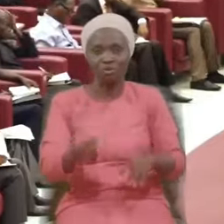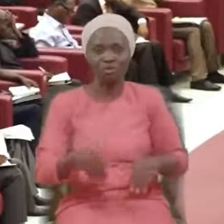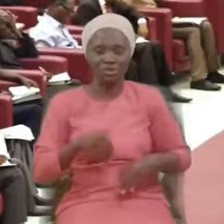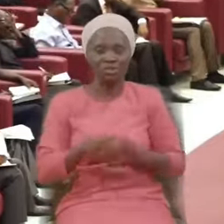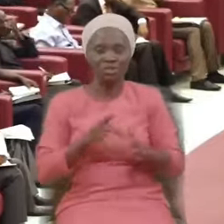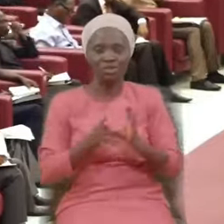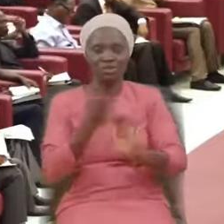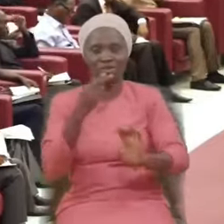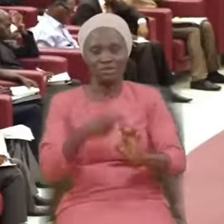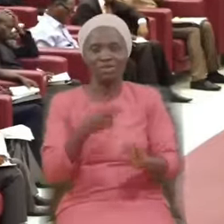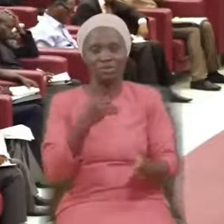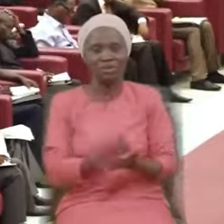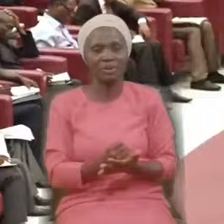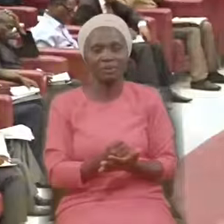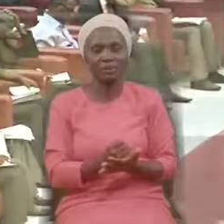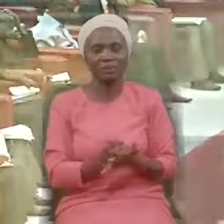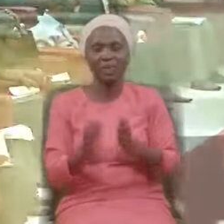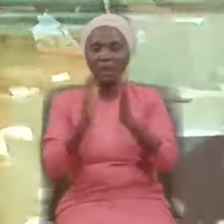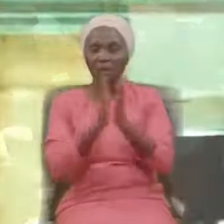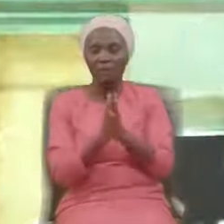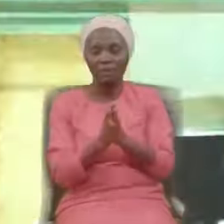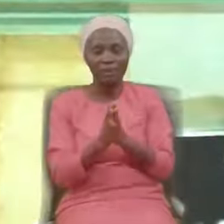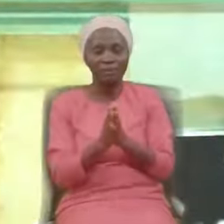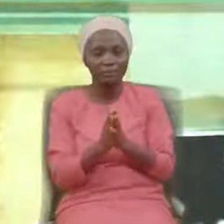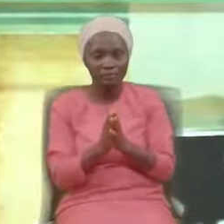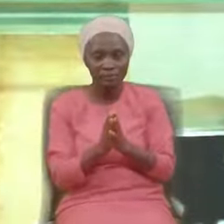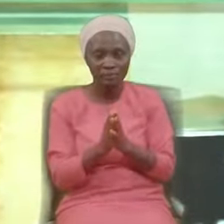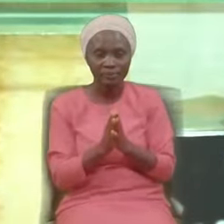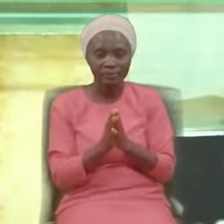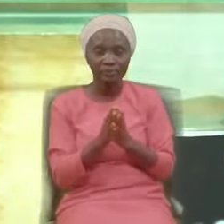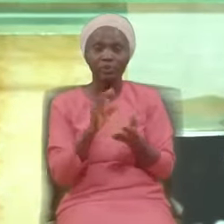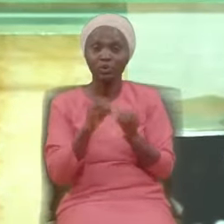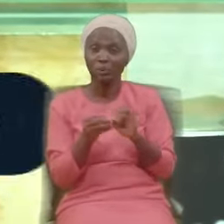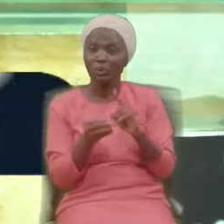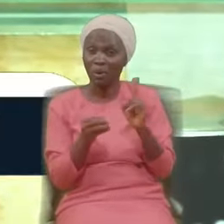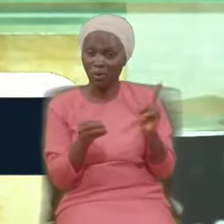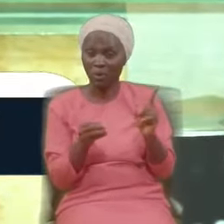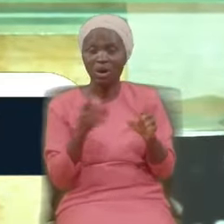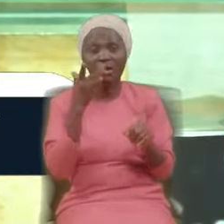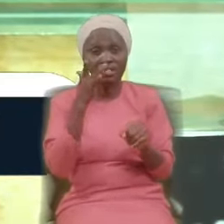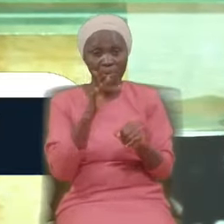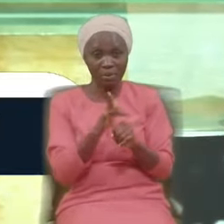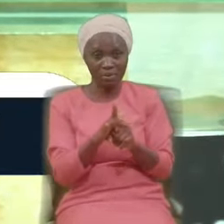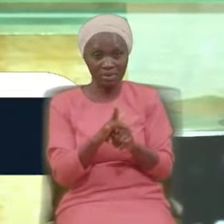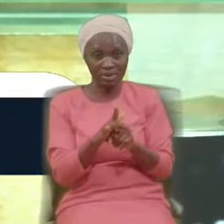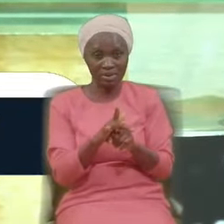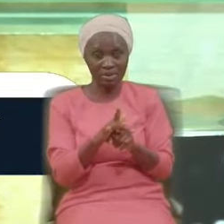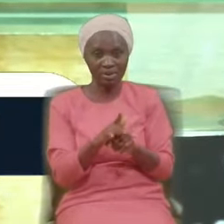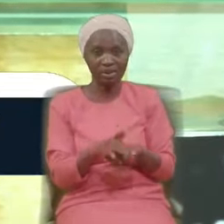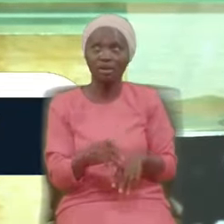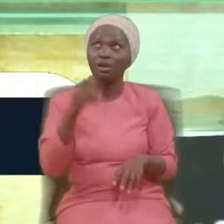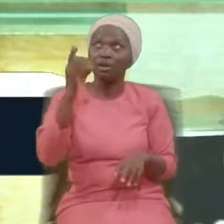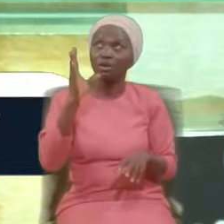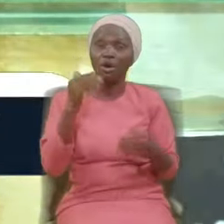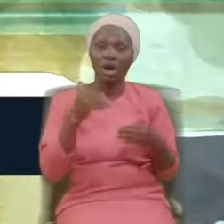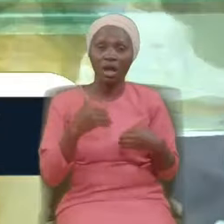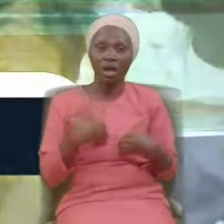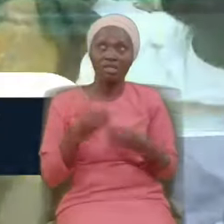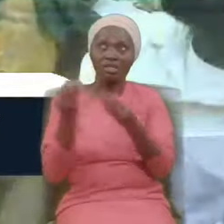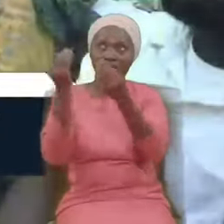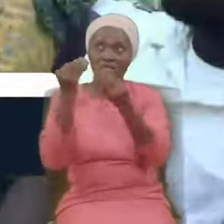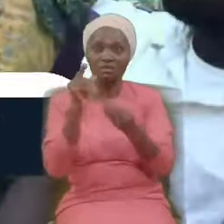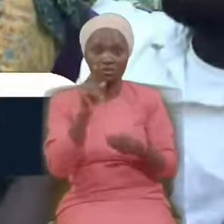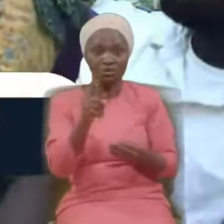recovery by every supplicant. Number one, the promise. God has given you a